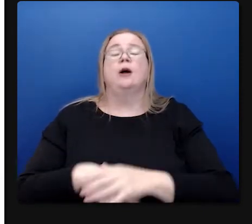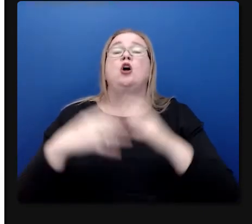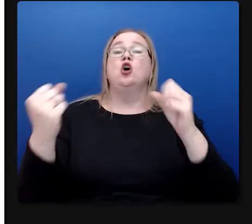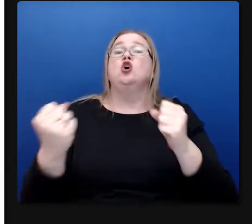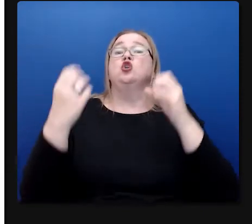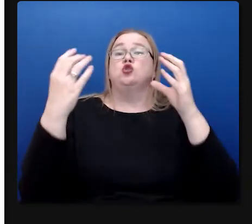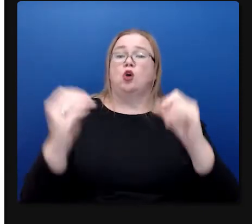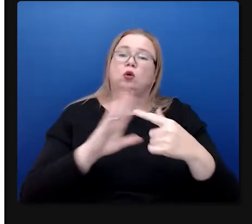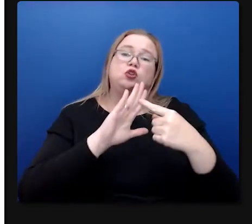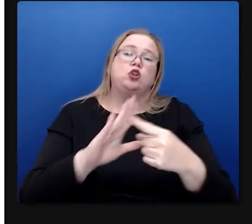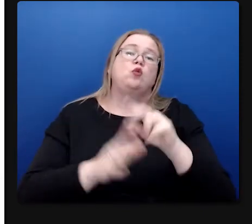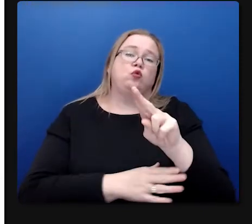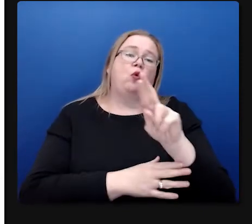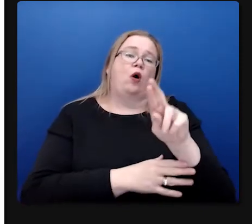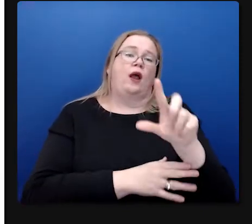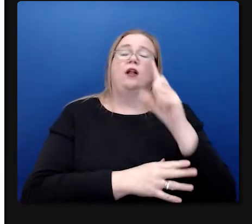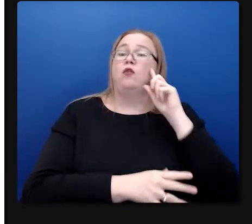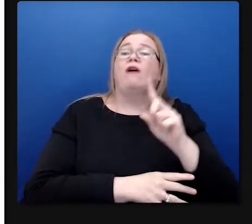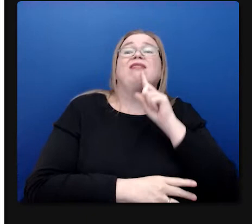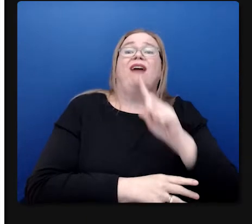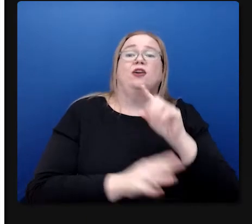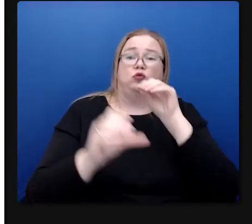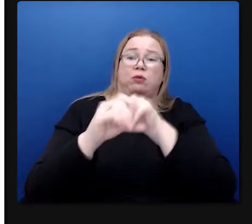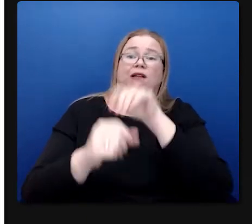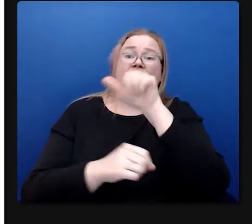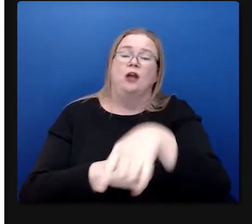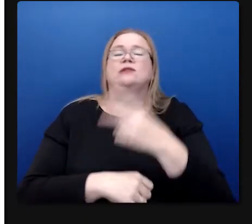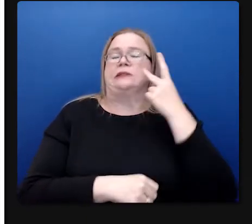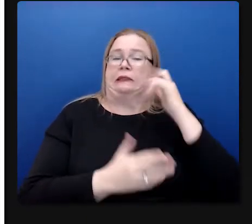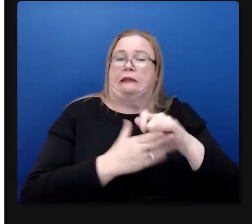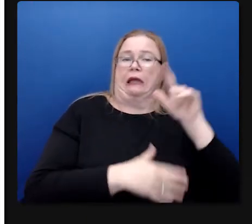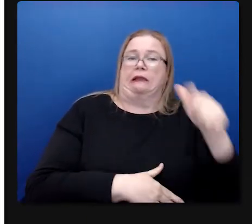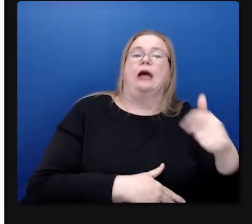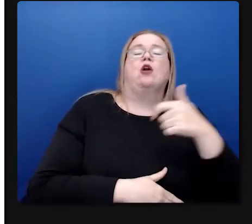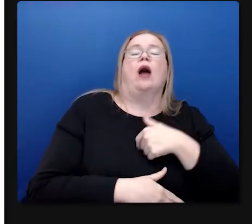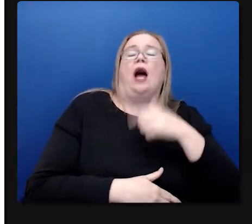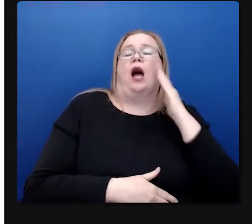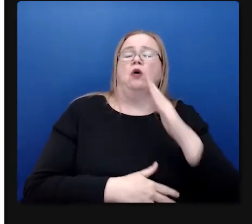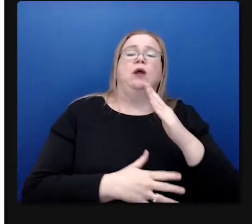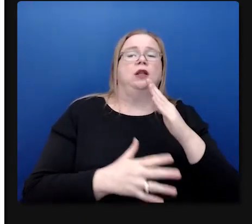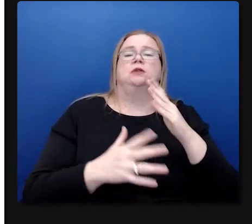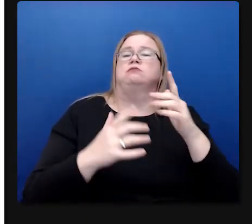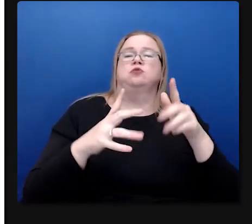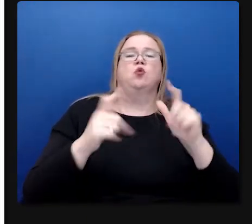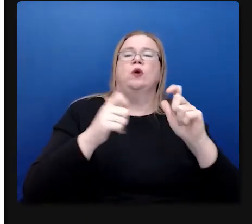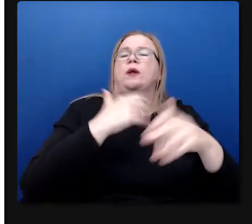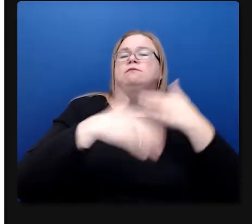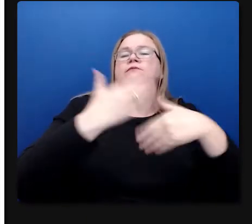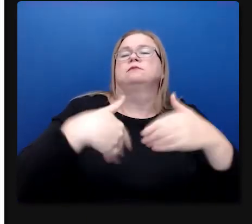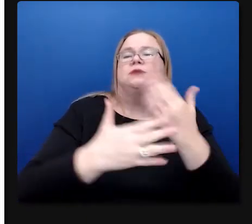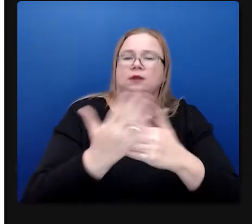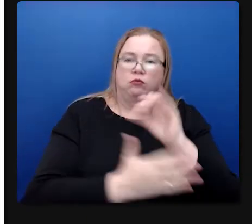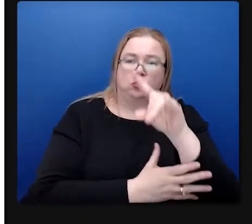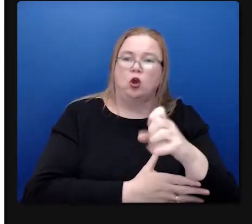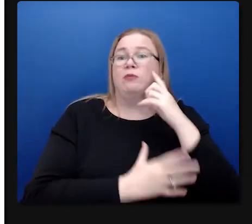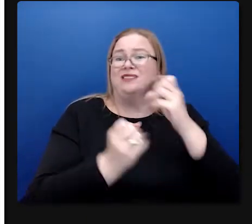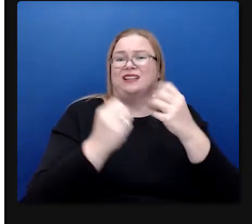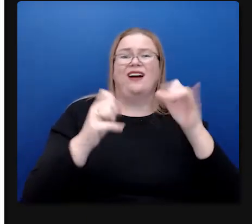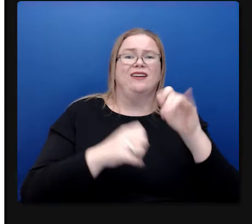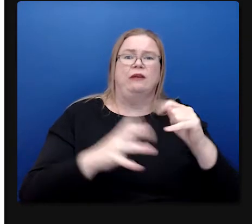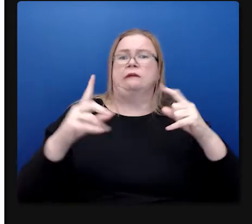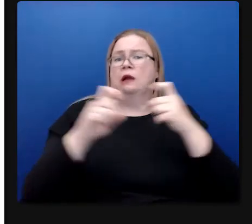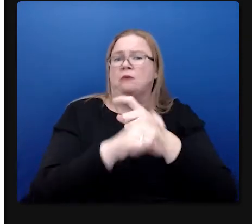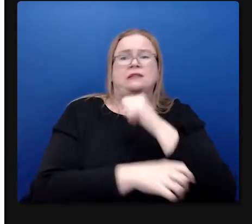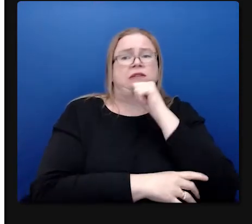So I will show you the URL to the actual repository later. You can check that out. I'm going to be hand-waving over some of the code just because a lot of it